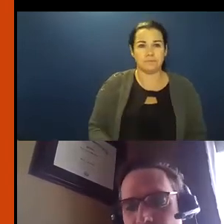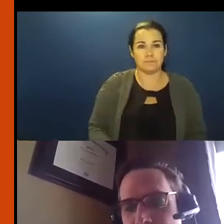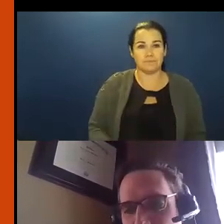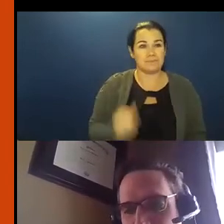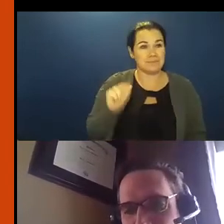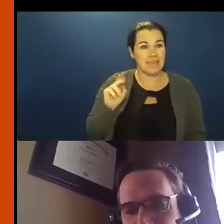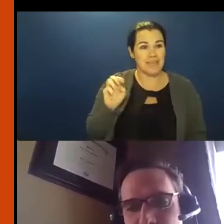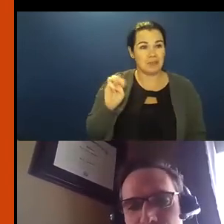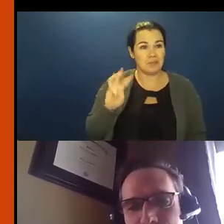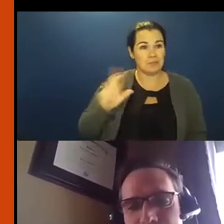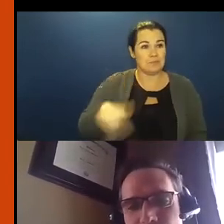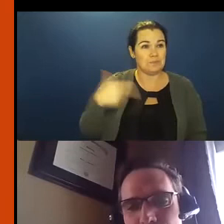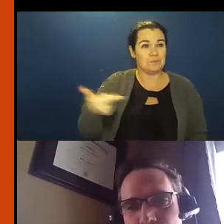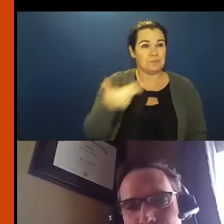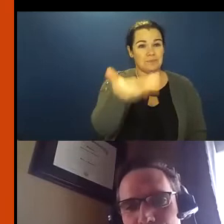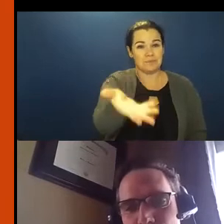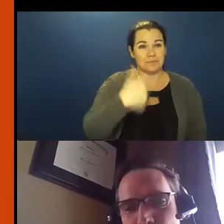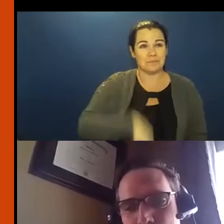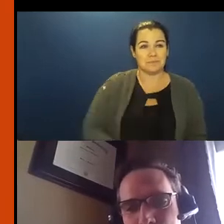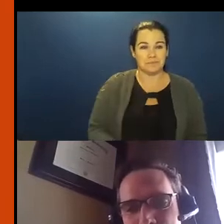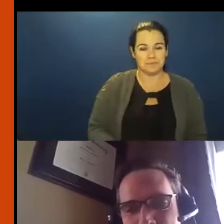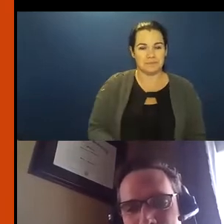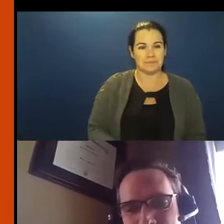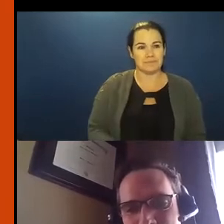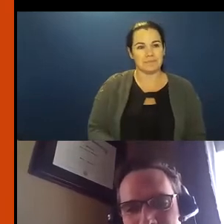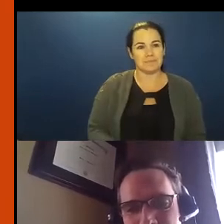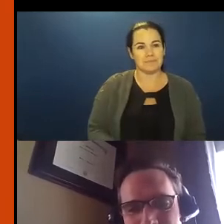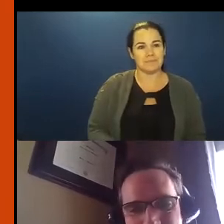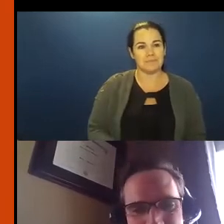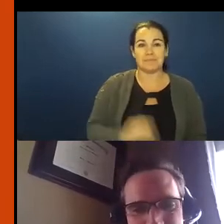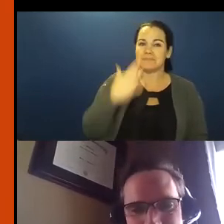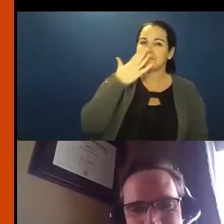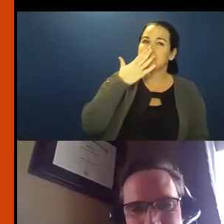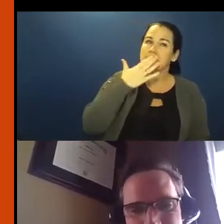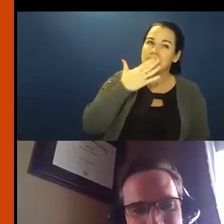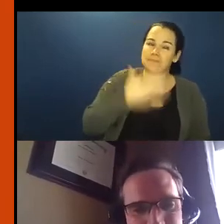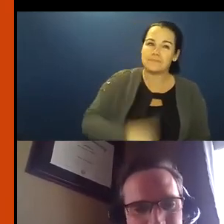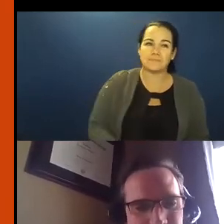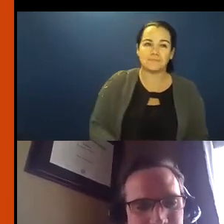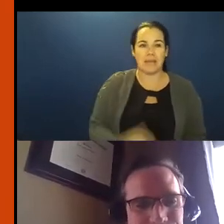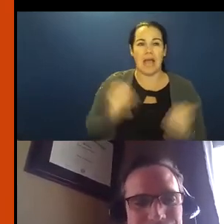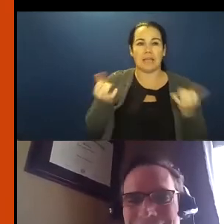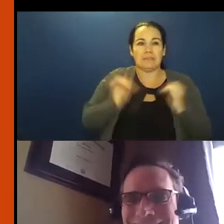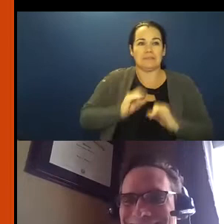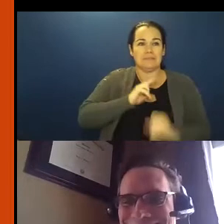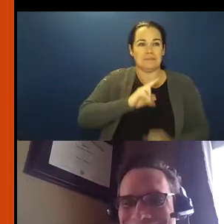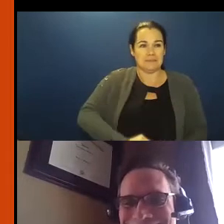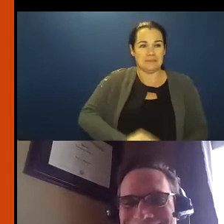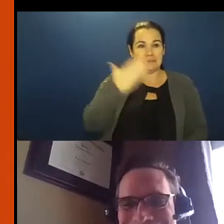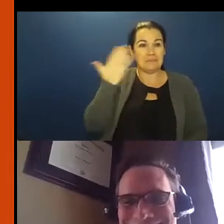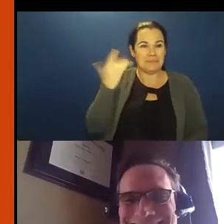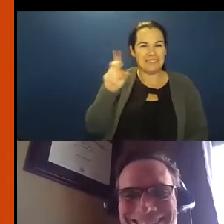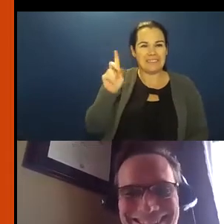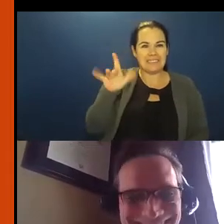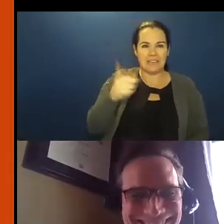Andrew, I will turn it back over to you. All right, thanks, David. I put on a jacket and a tie because Dave upped